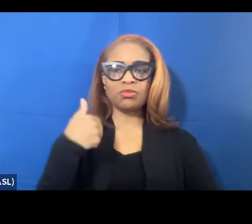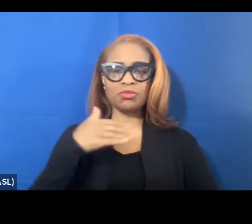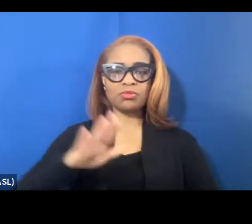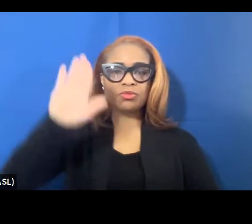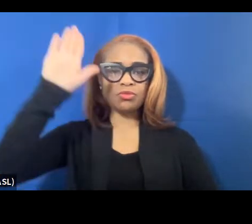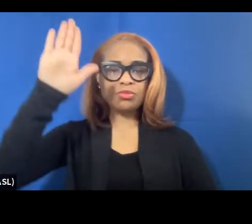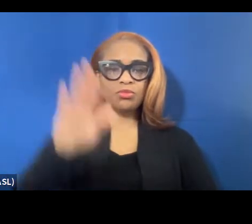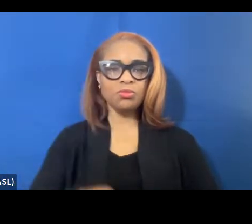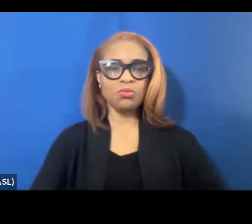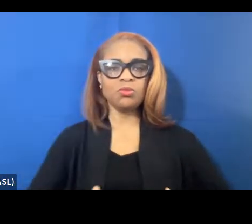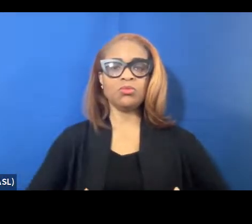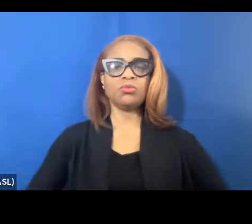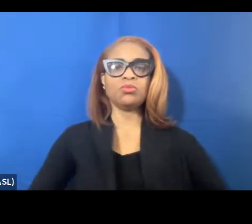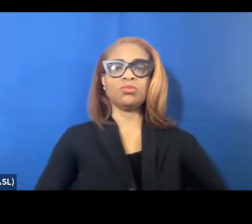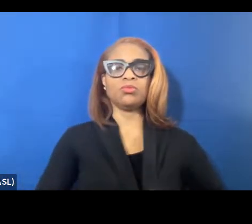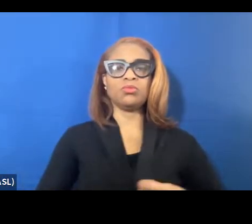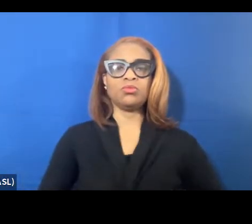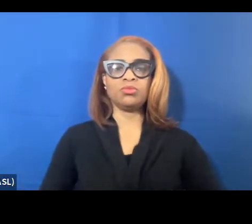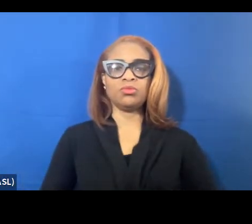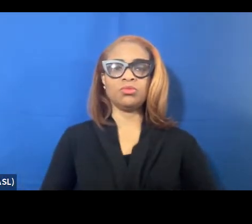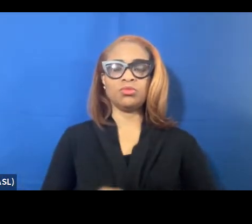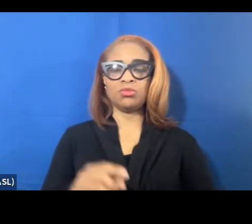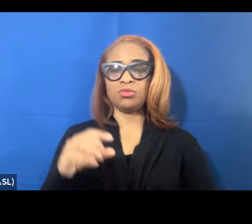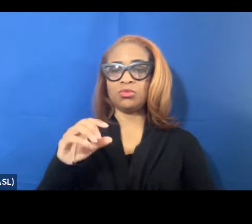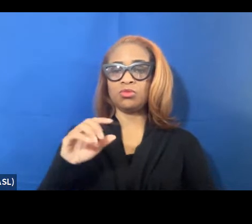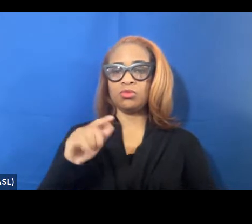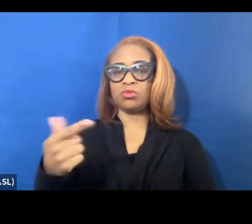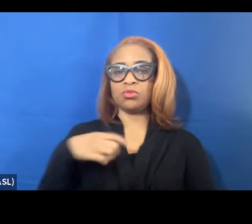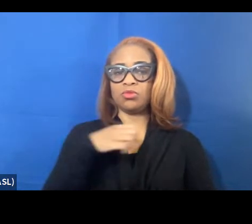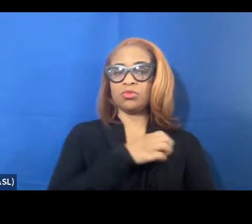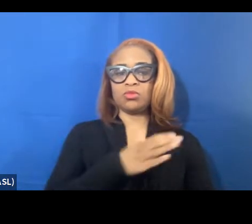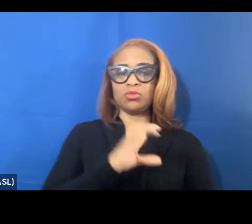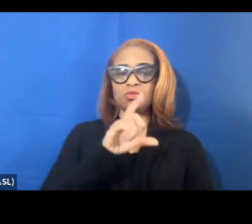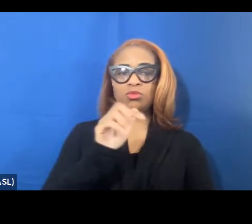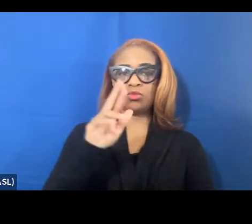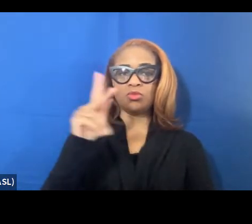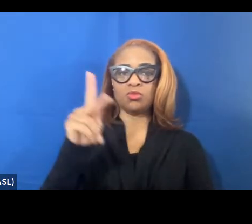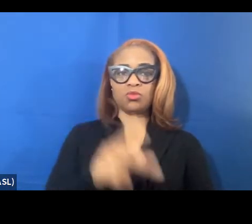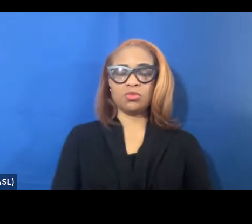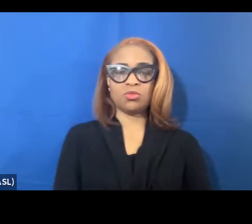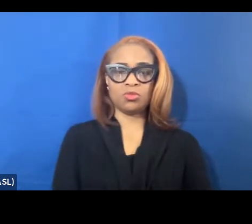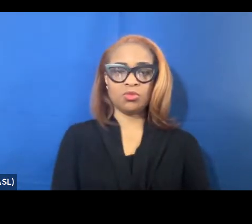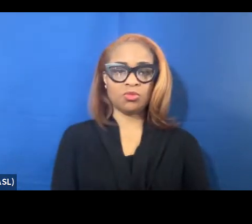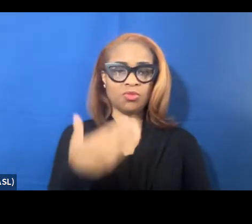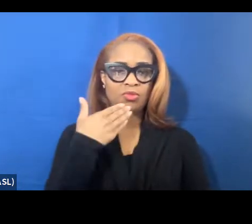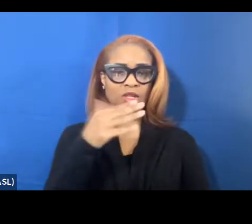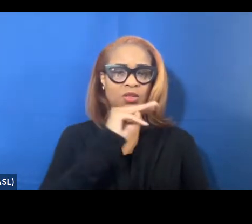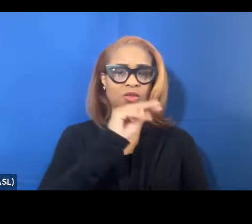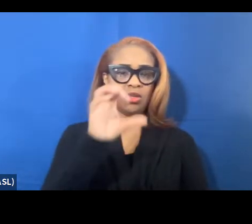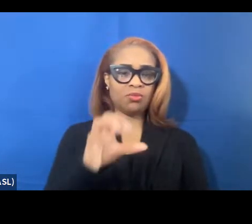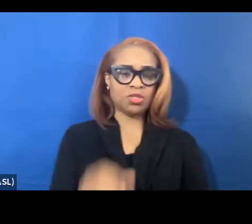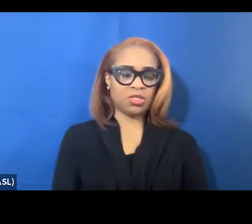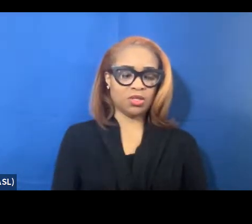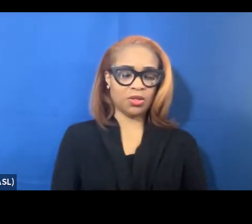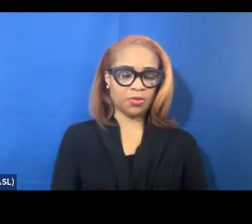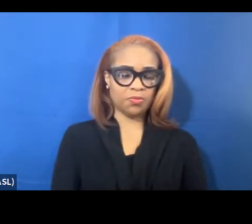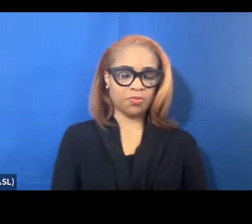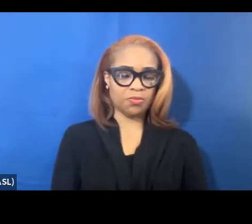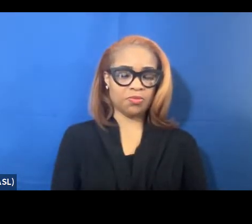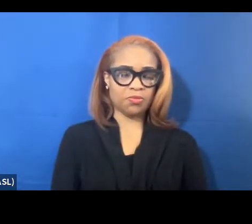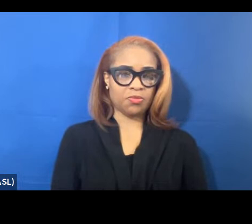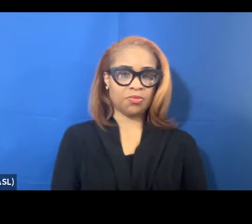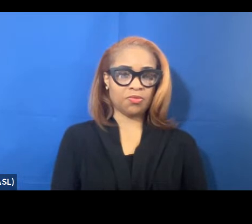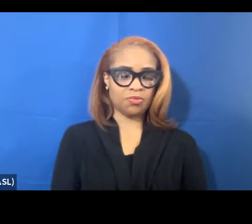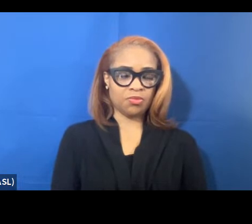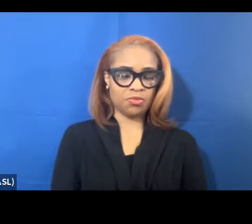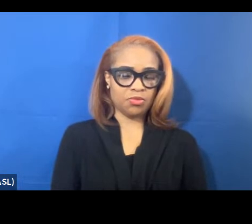first very good mr clark uh yes uh thank you emcee um i've got